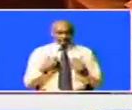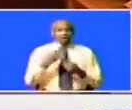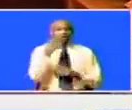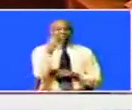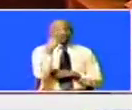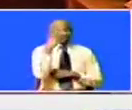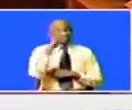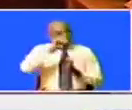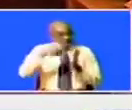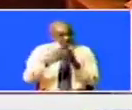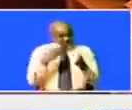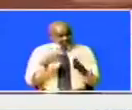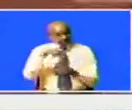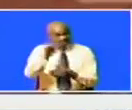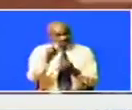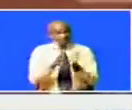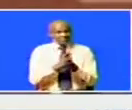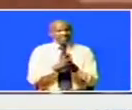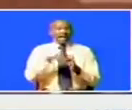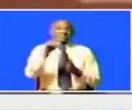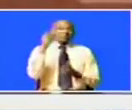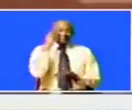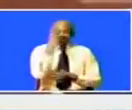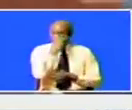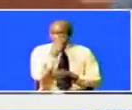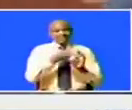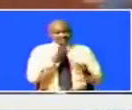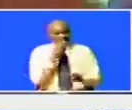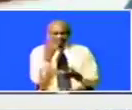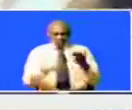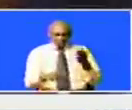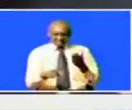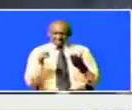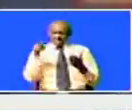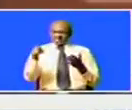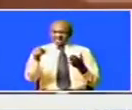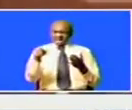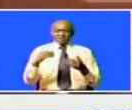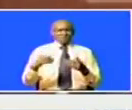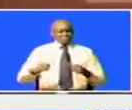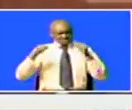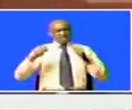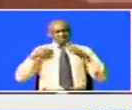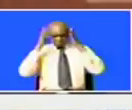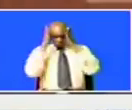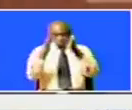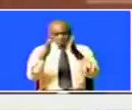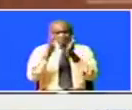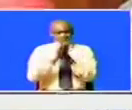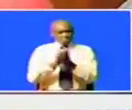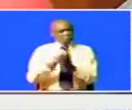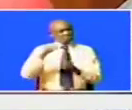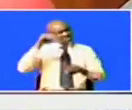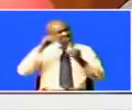24 hours since Roselyn Akombe threw in the towel, citing a lack of commitment by her peers to conduct a credible